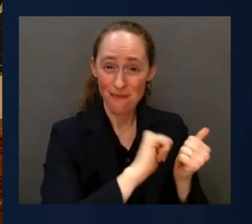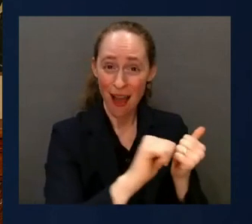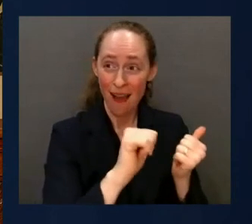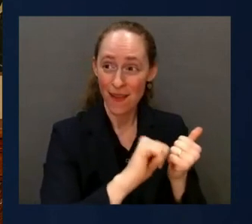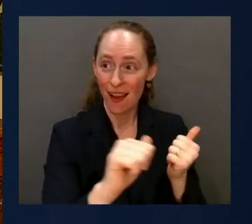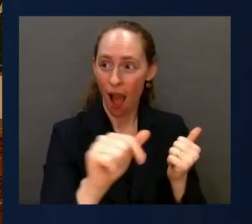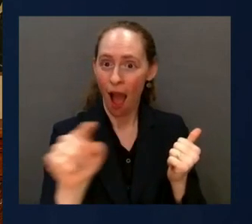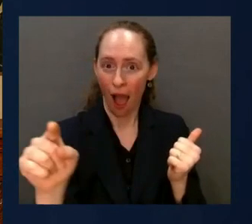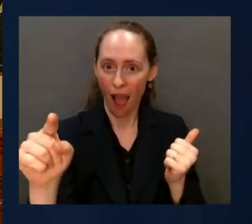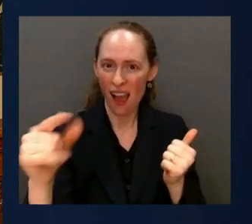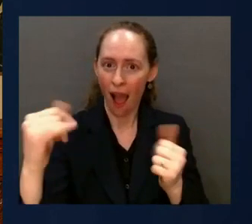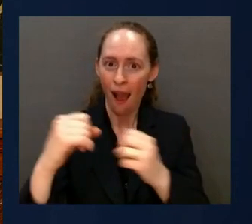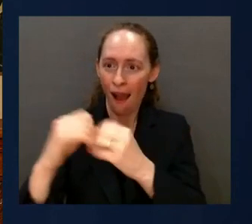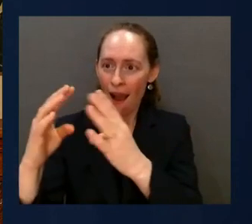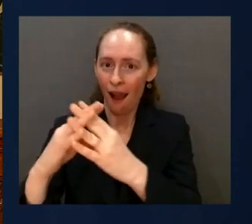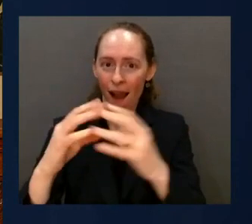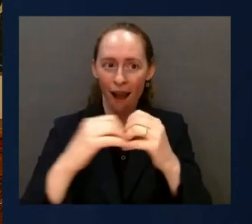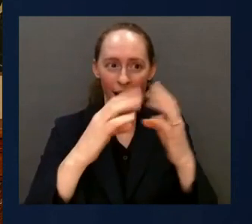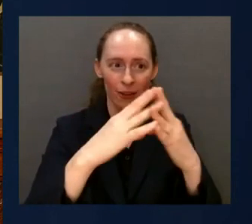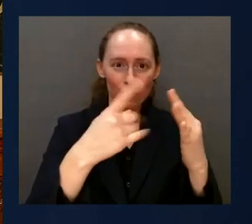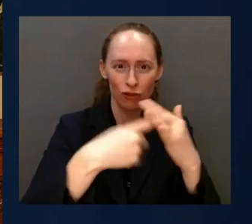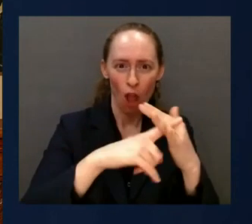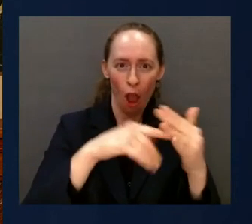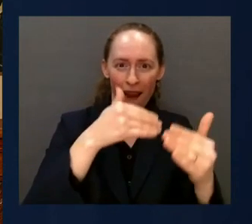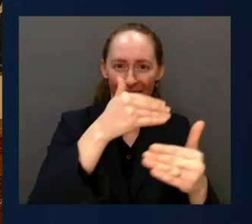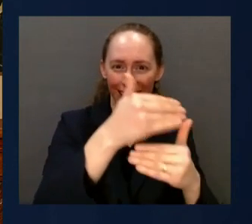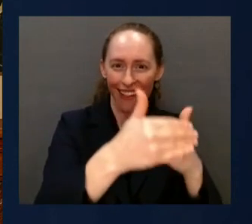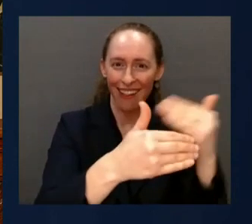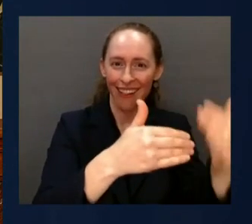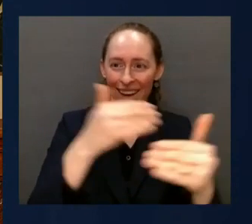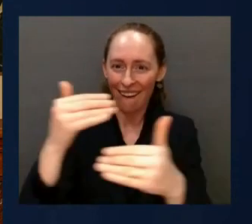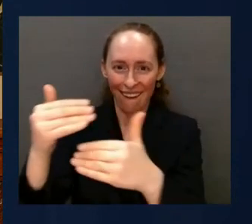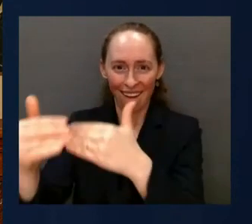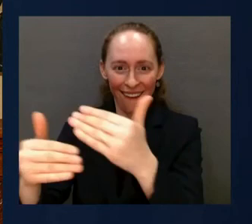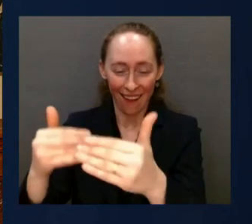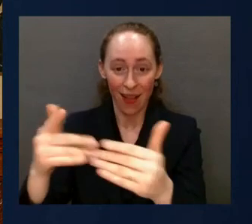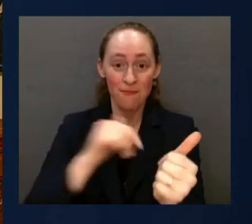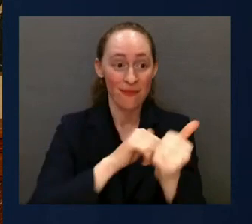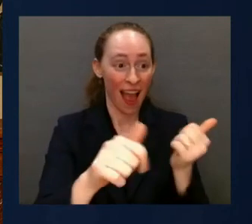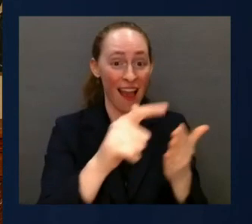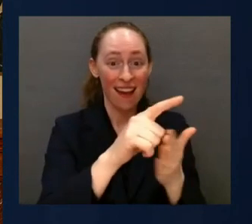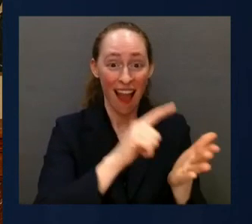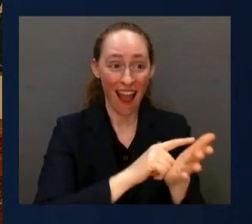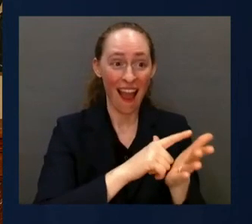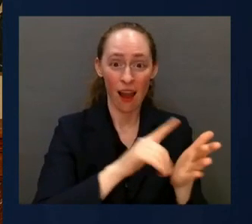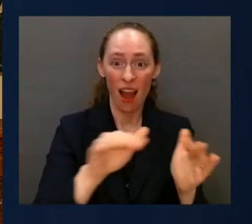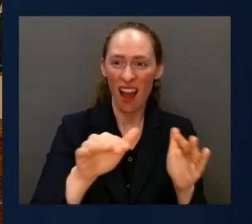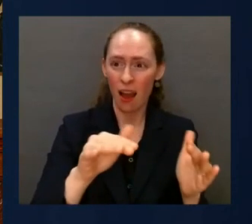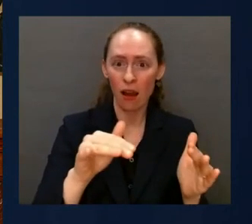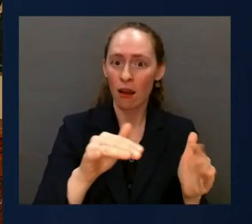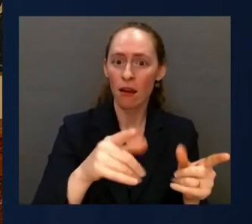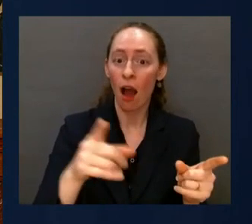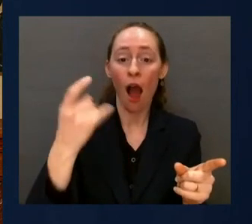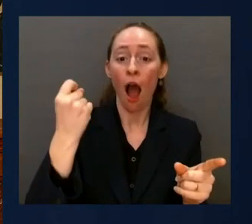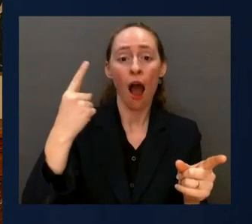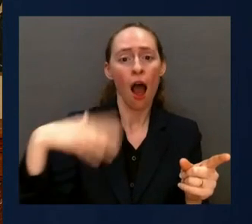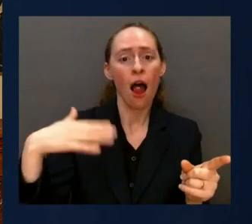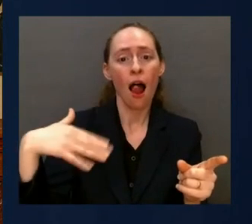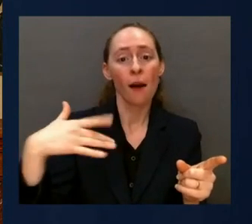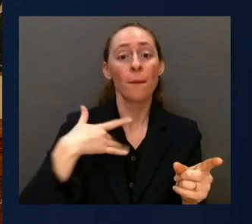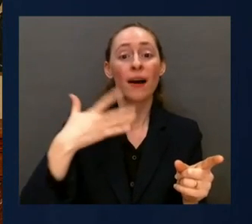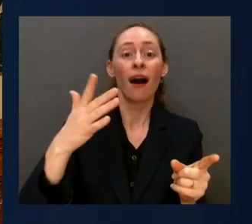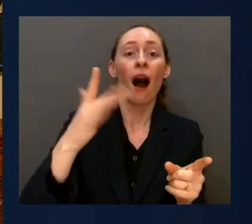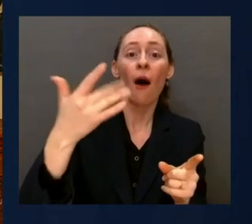do it, but people didn't know because the law didn't take effect until January 1 of this year. We capped the cost of insulin